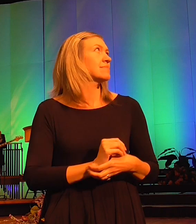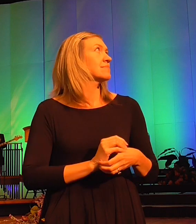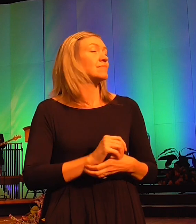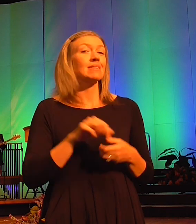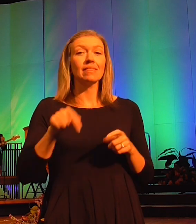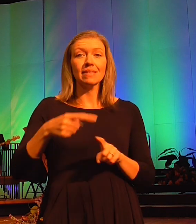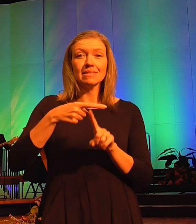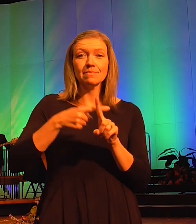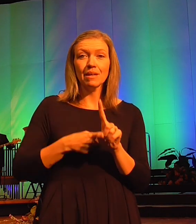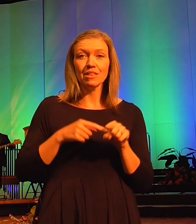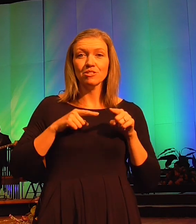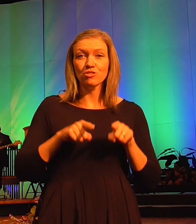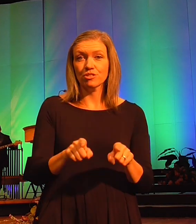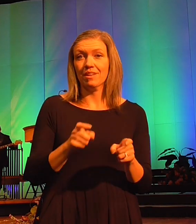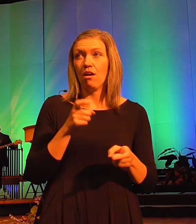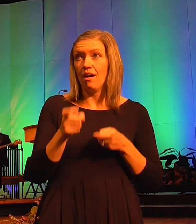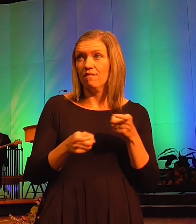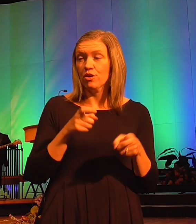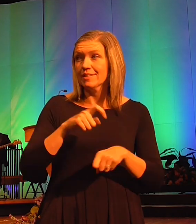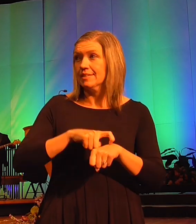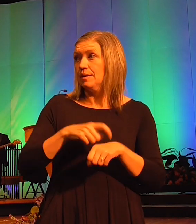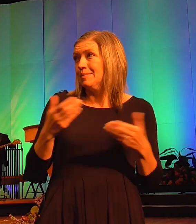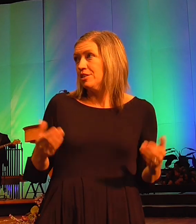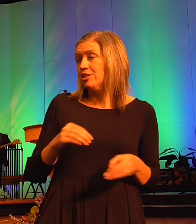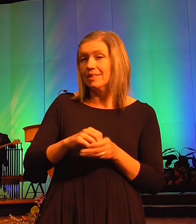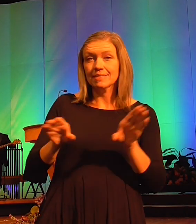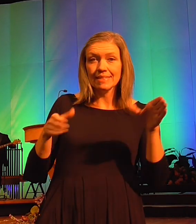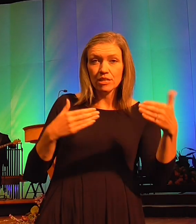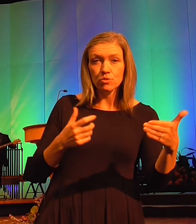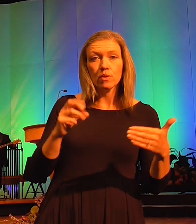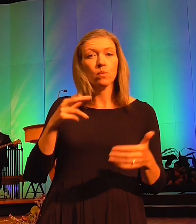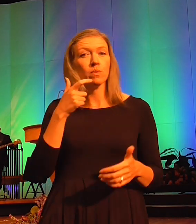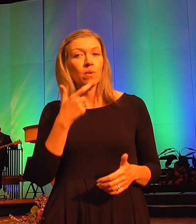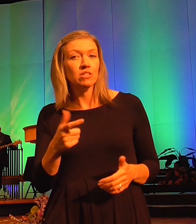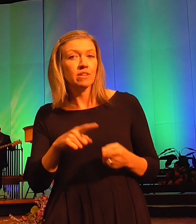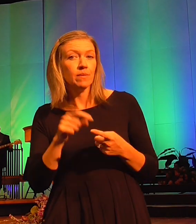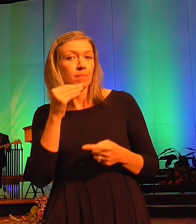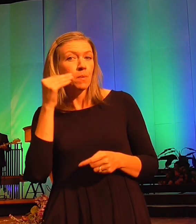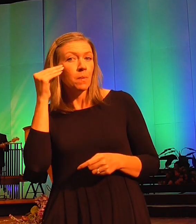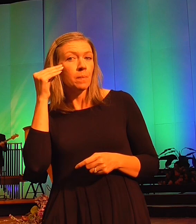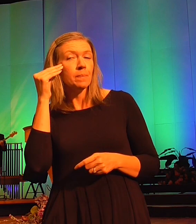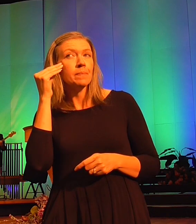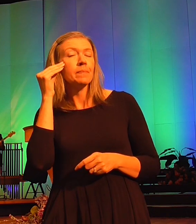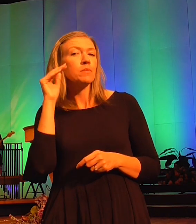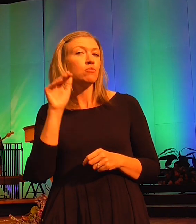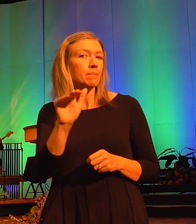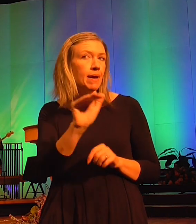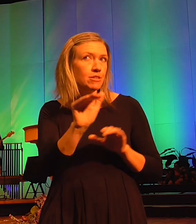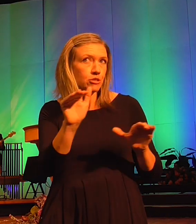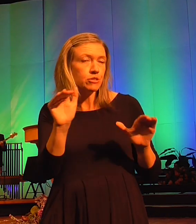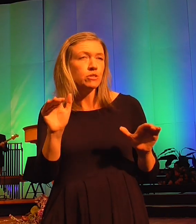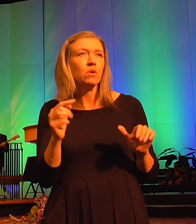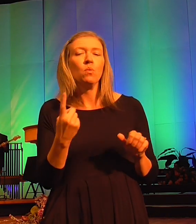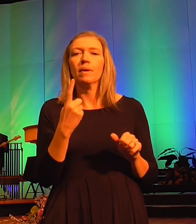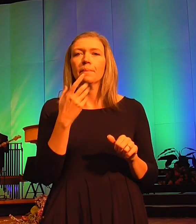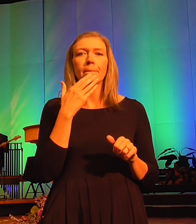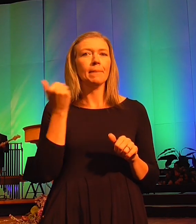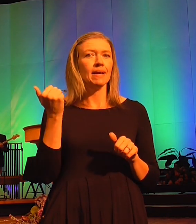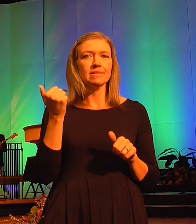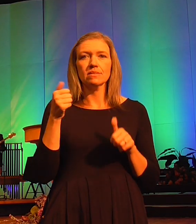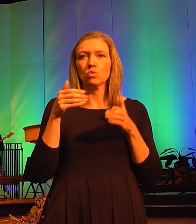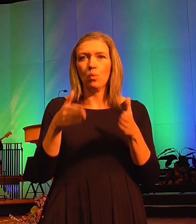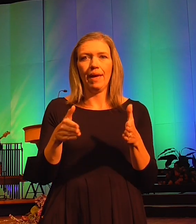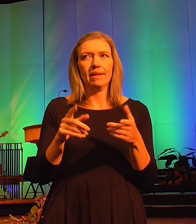Hey, all this month during the offering here in the sanctuary, and if you're watching at home, just a reminder that one of the best ways to increase